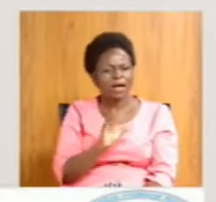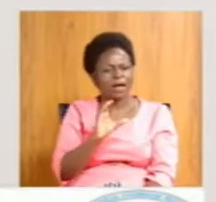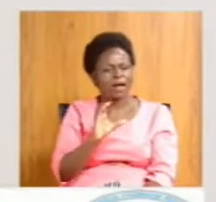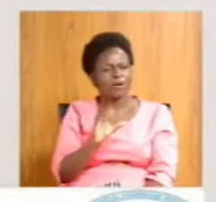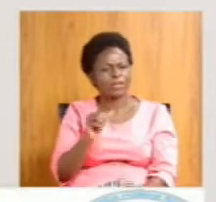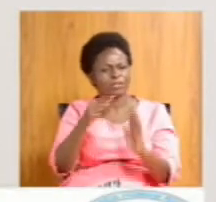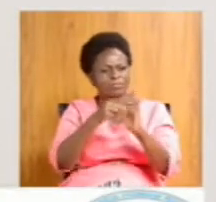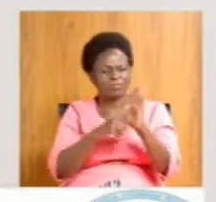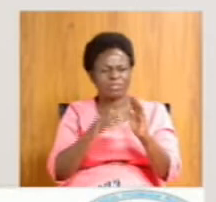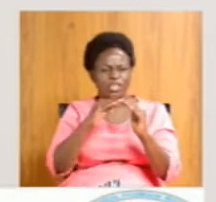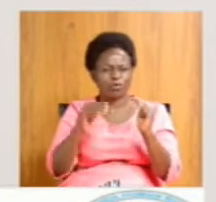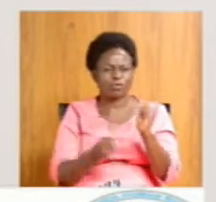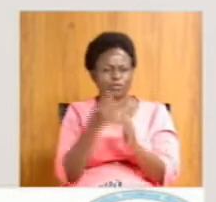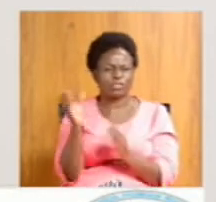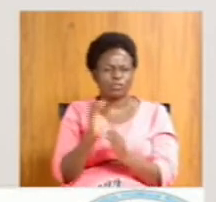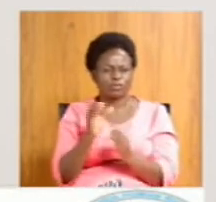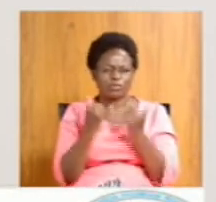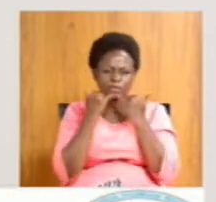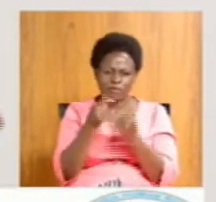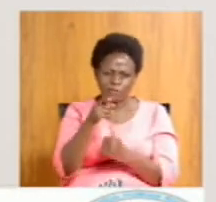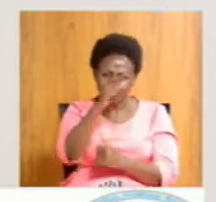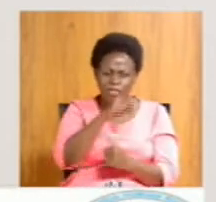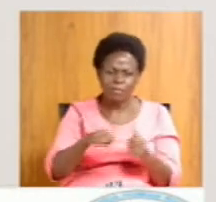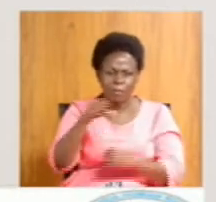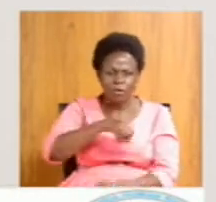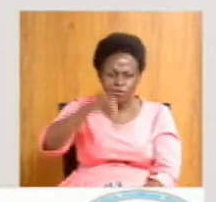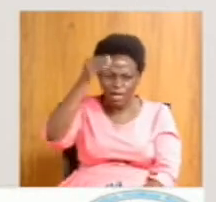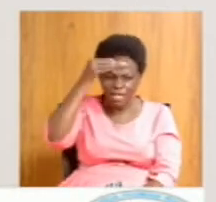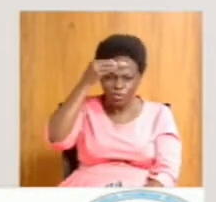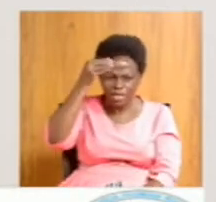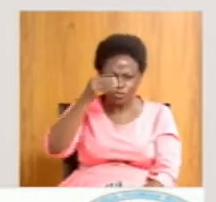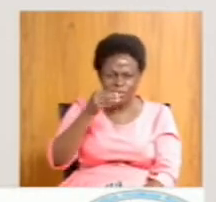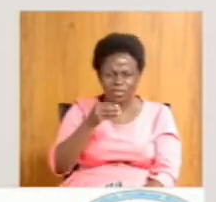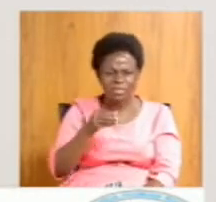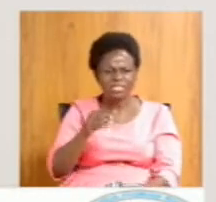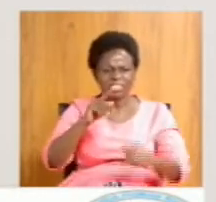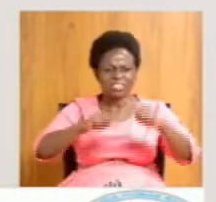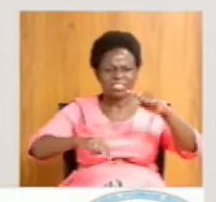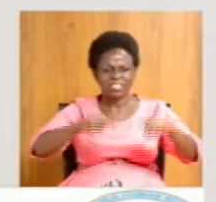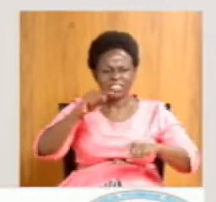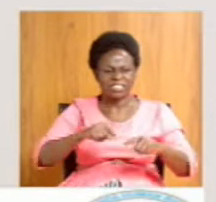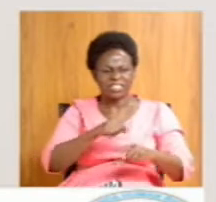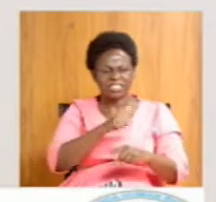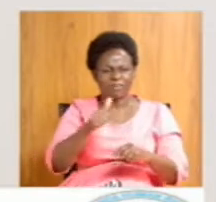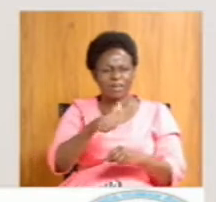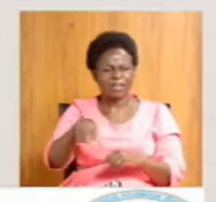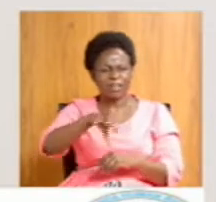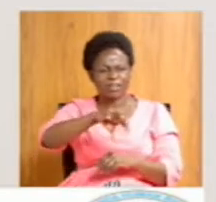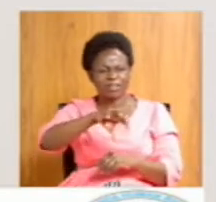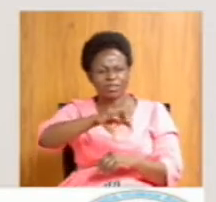the Equal Opportunity Commission telling them about the education inadequacies in some other regions